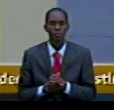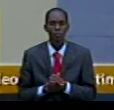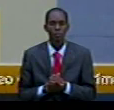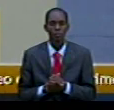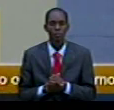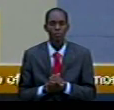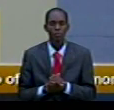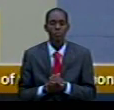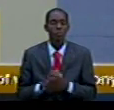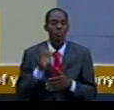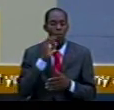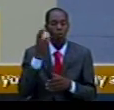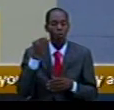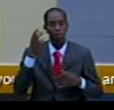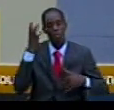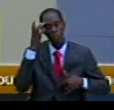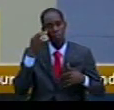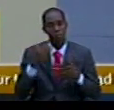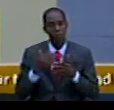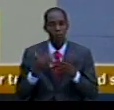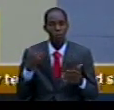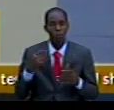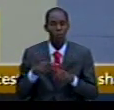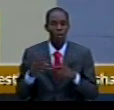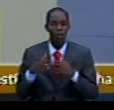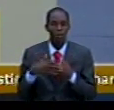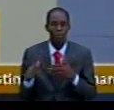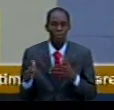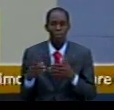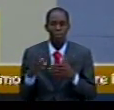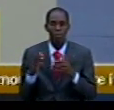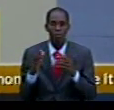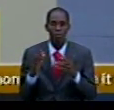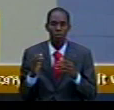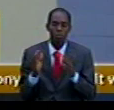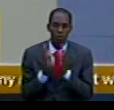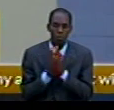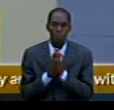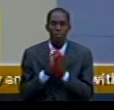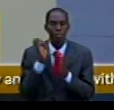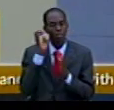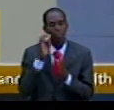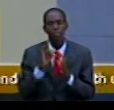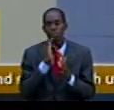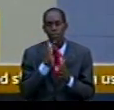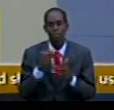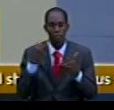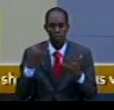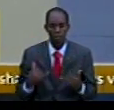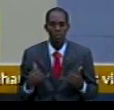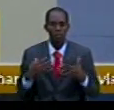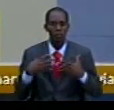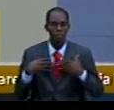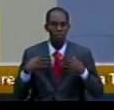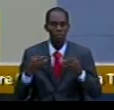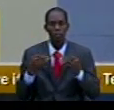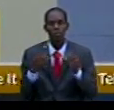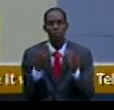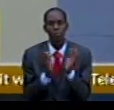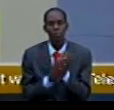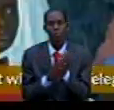severe, bedridden sickness, now she's back on her feet after the prayer of the man of God. Praise the